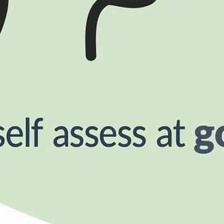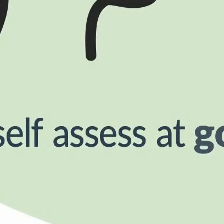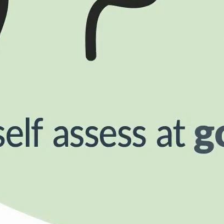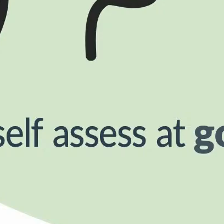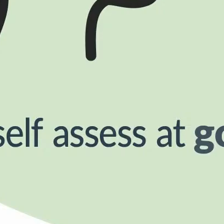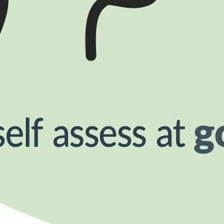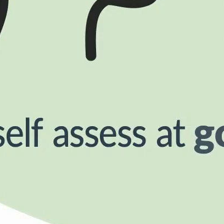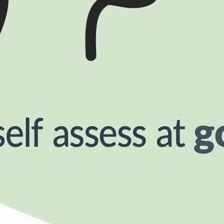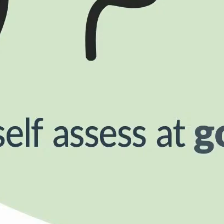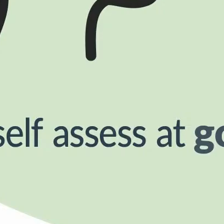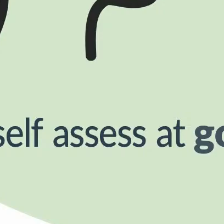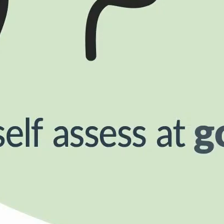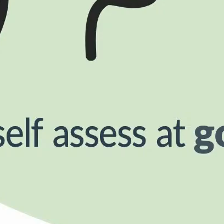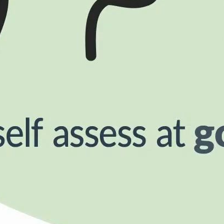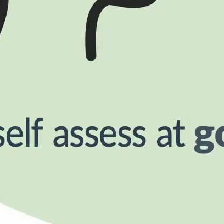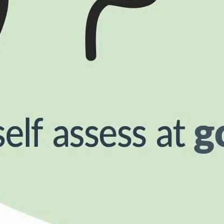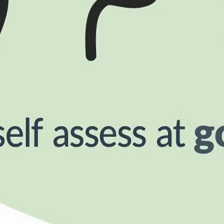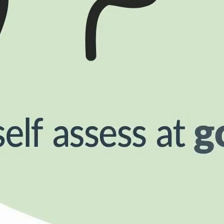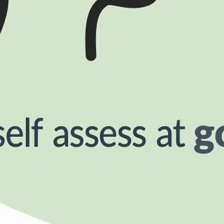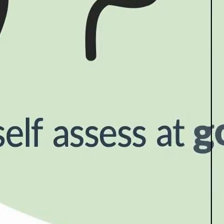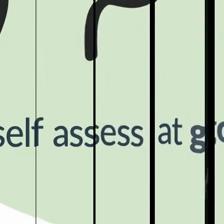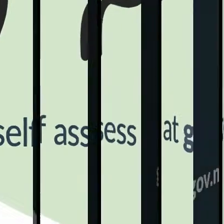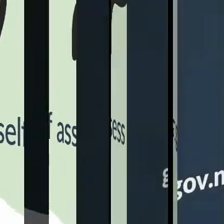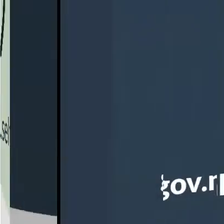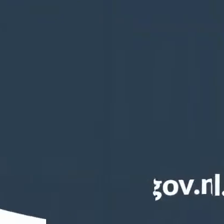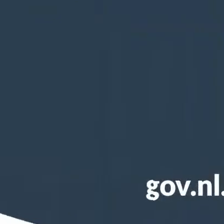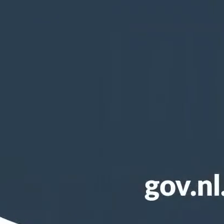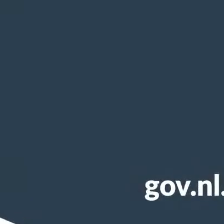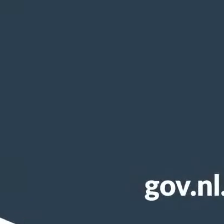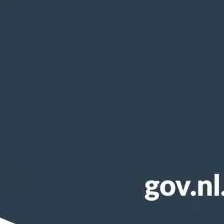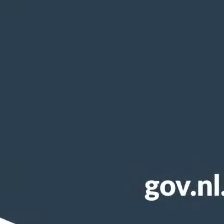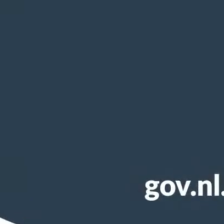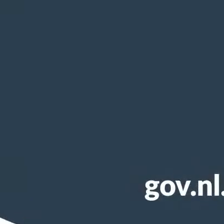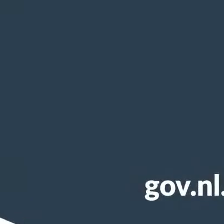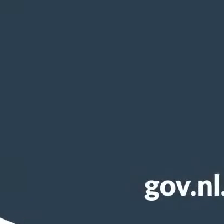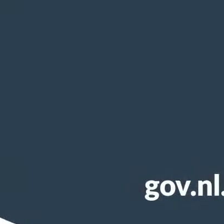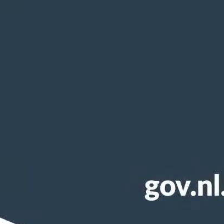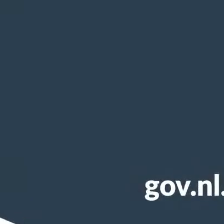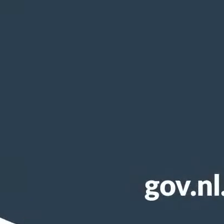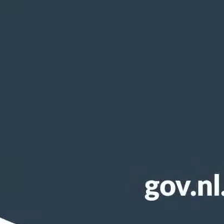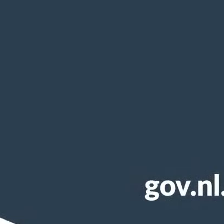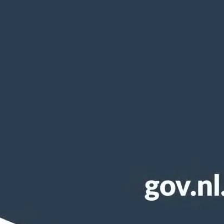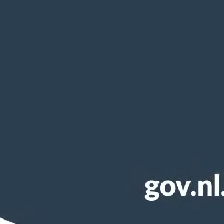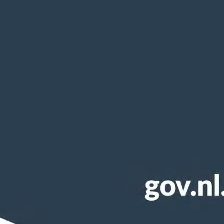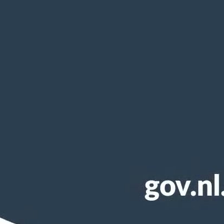of Health and Community Services. Please stand by. Our news conference will begin shortly.